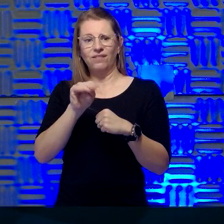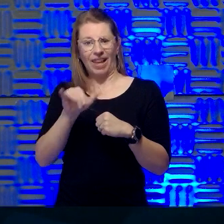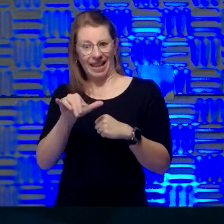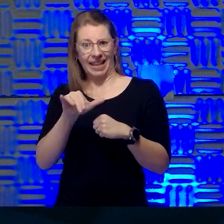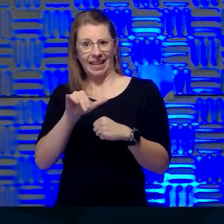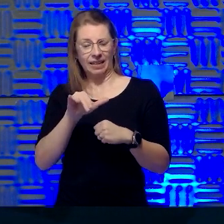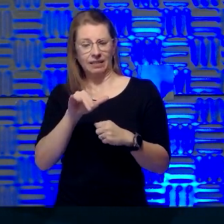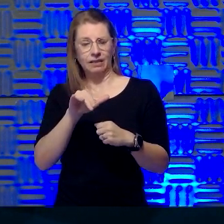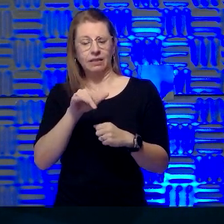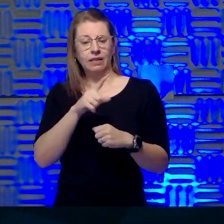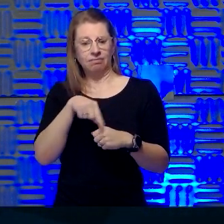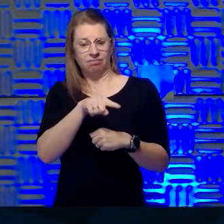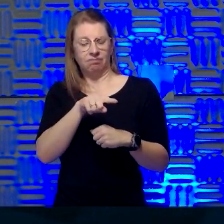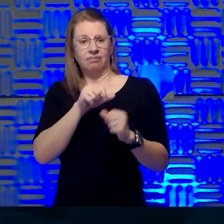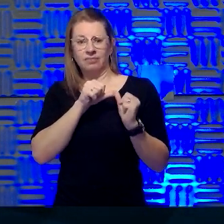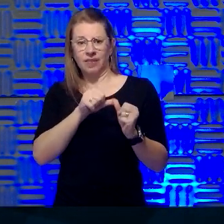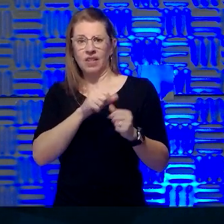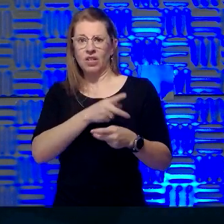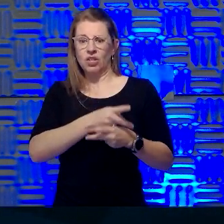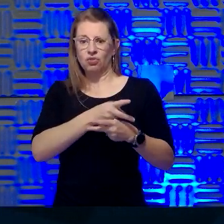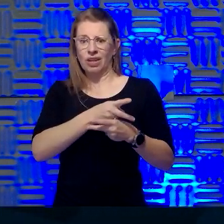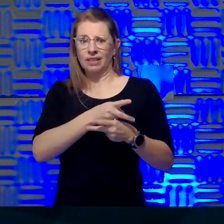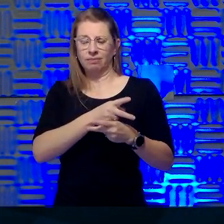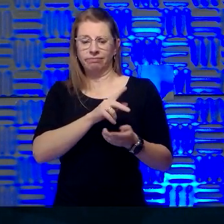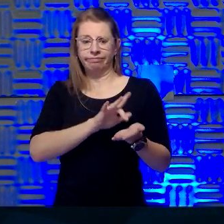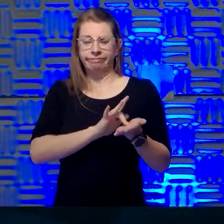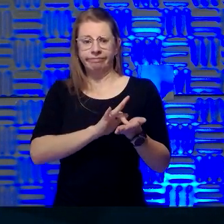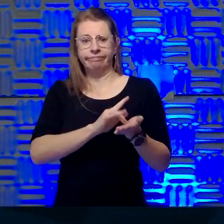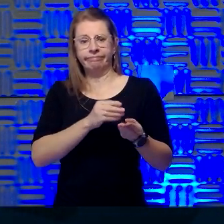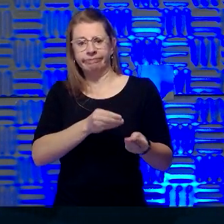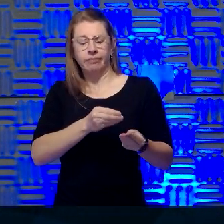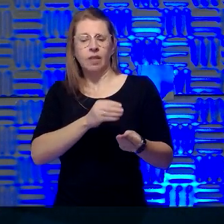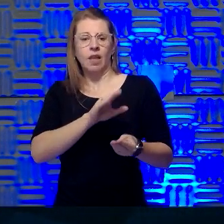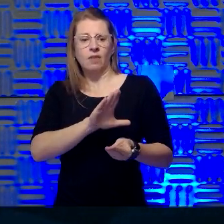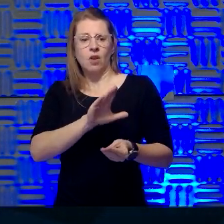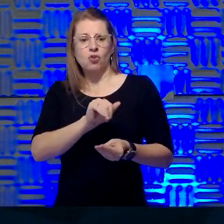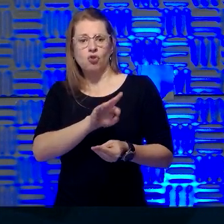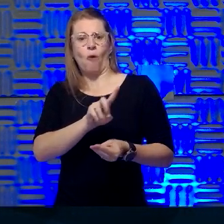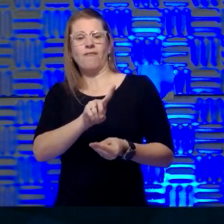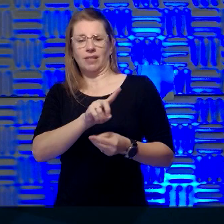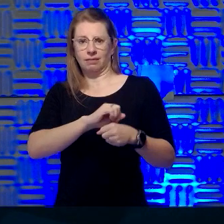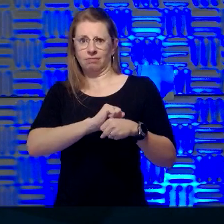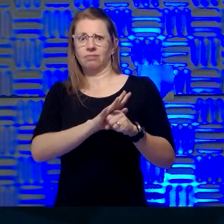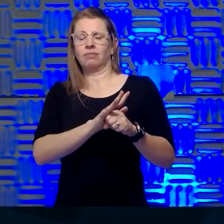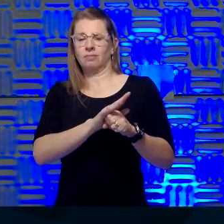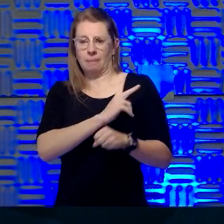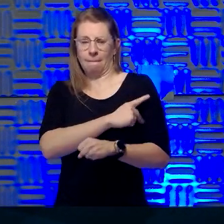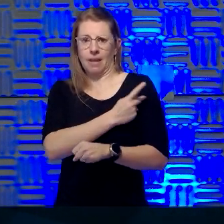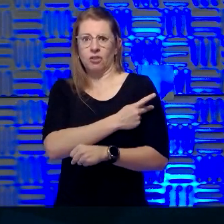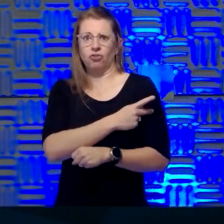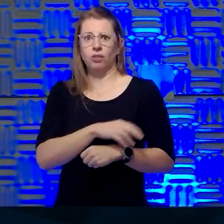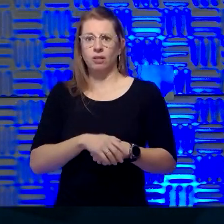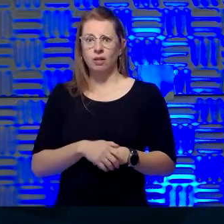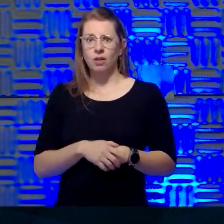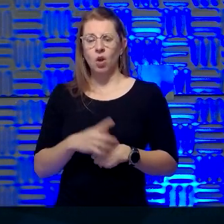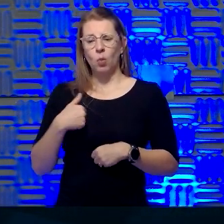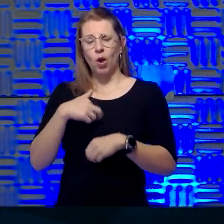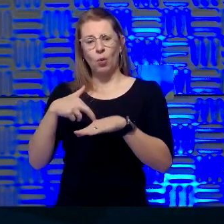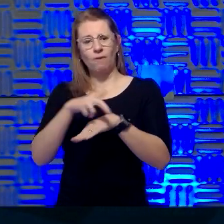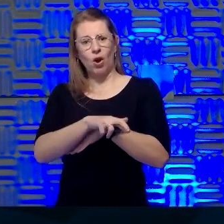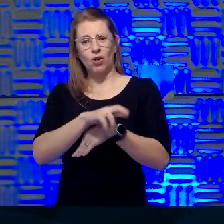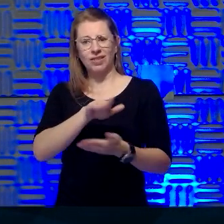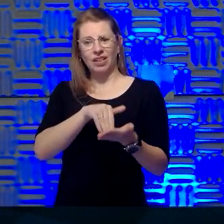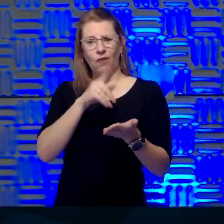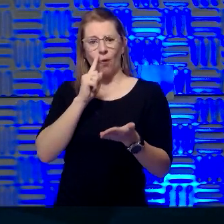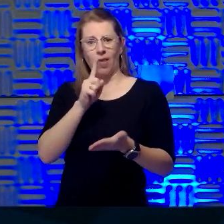they, continue to kind of treat their COVID patients. Because for Ford and Finney, we are a referral center for them for certain things